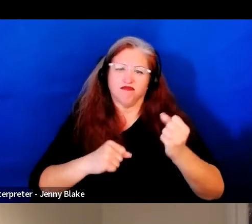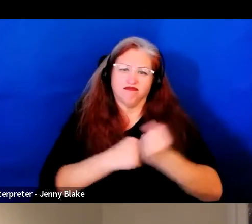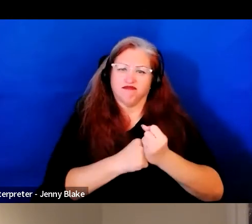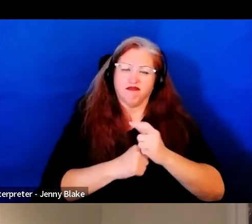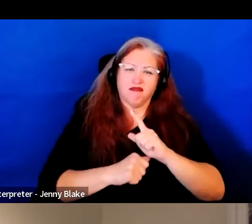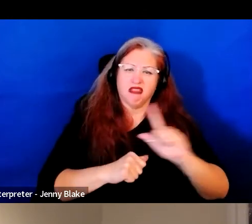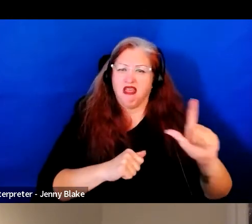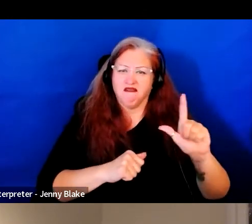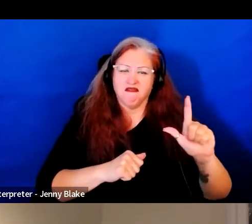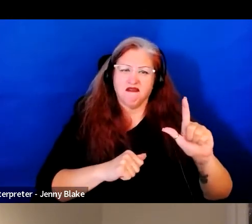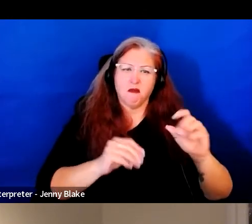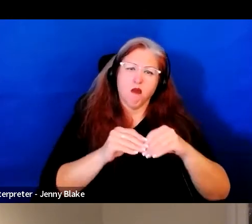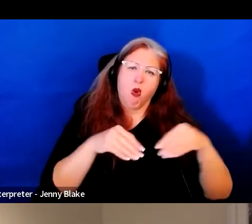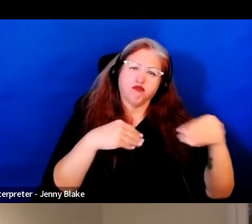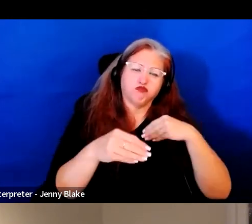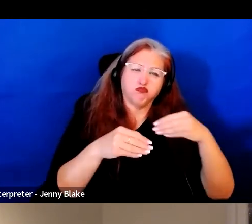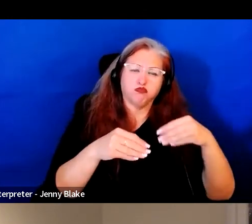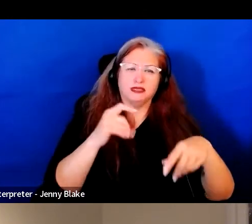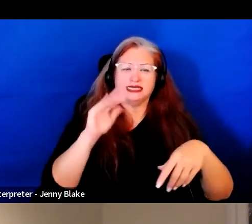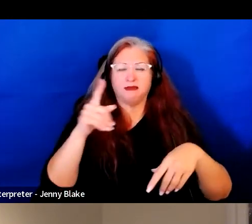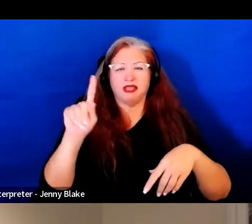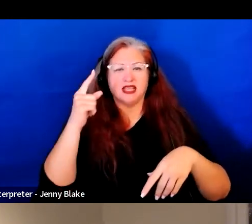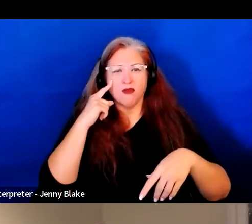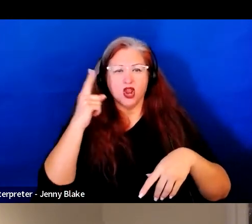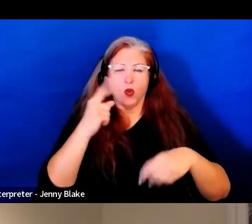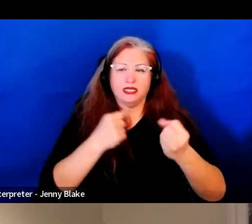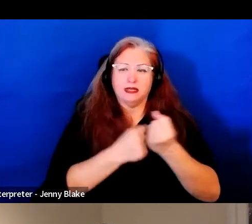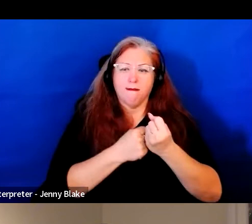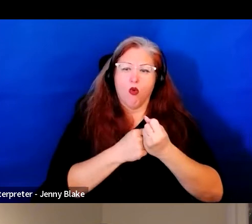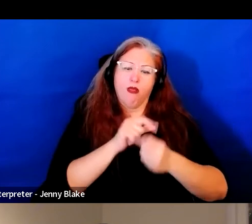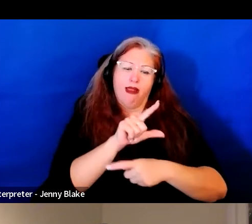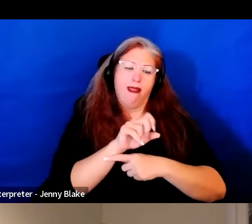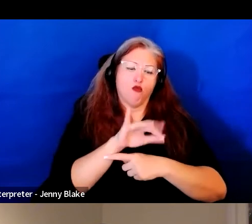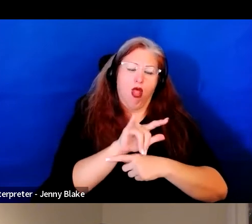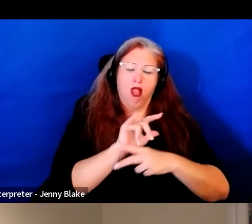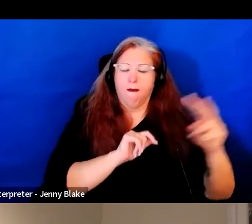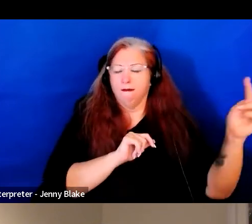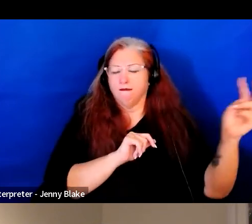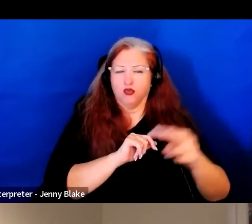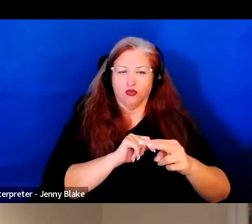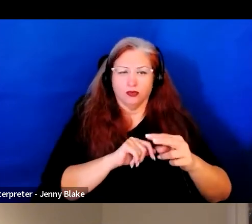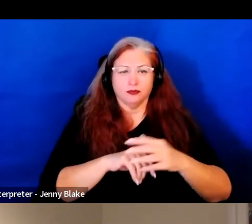government is always seen as supporting, you know, the liberal point of view,